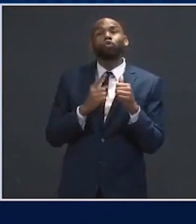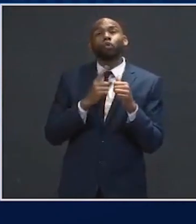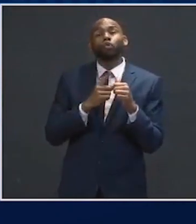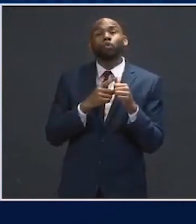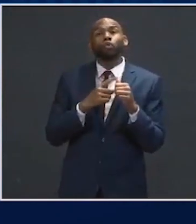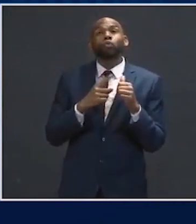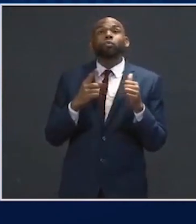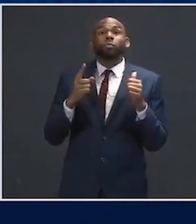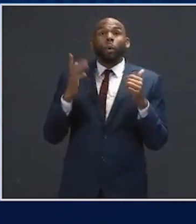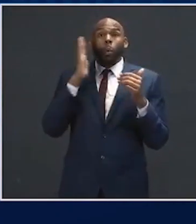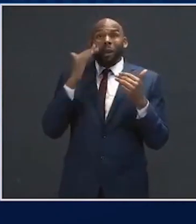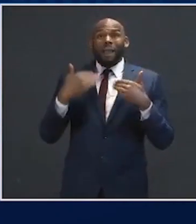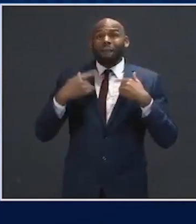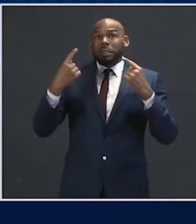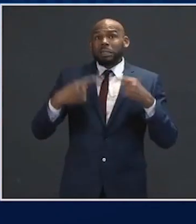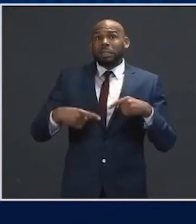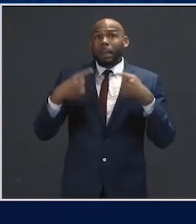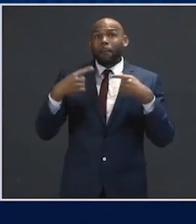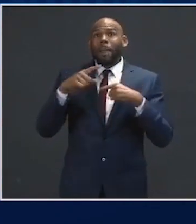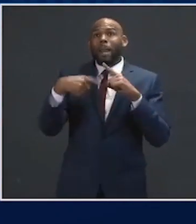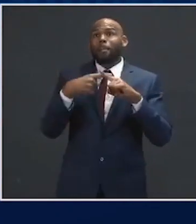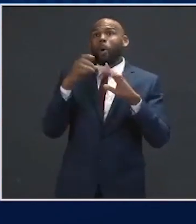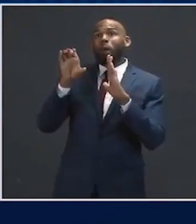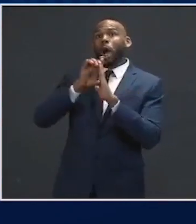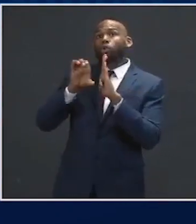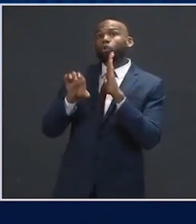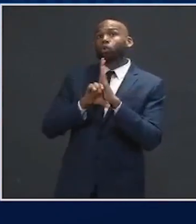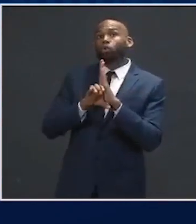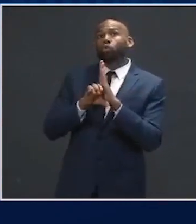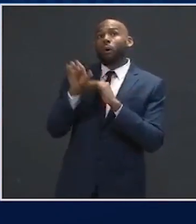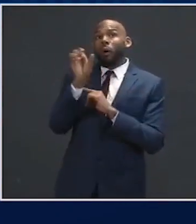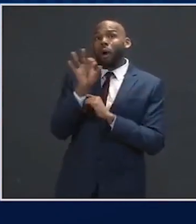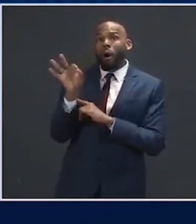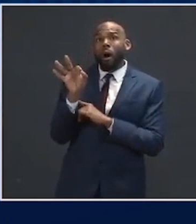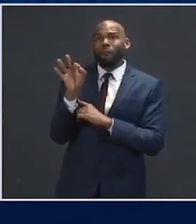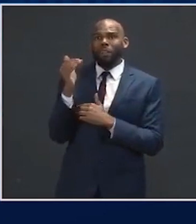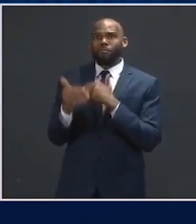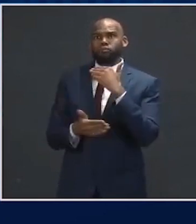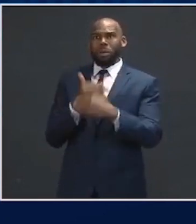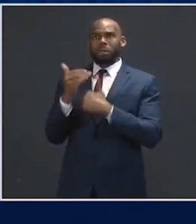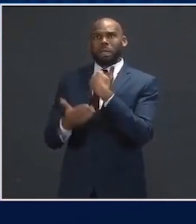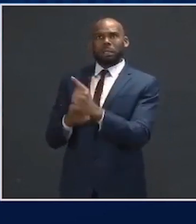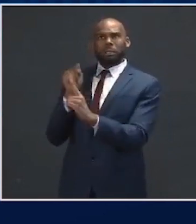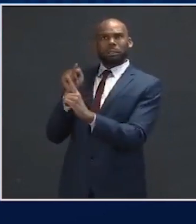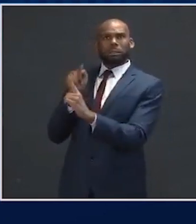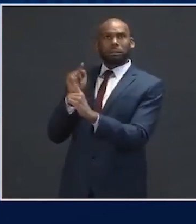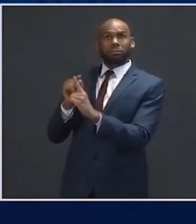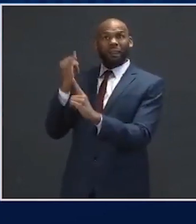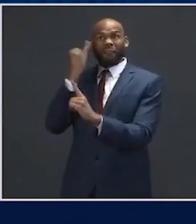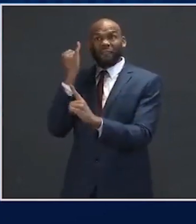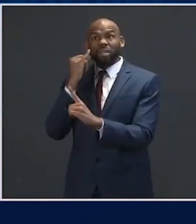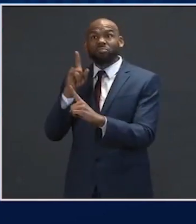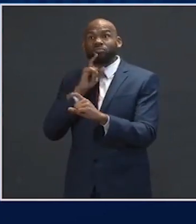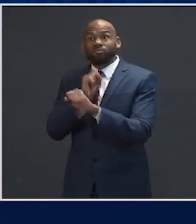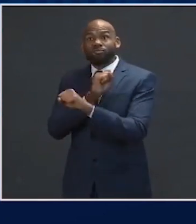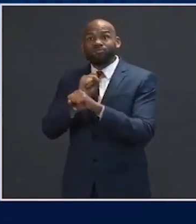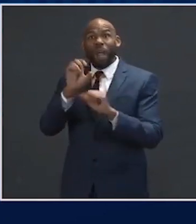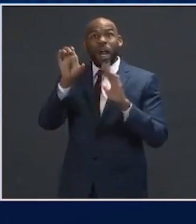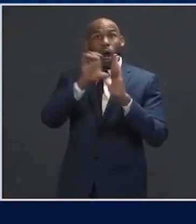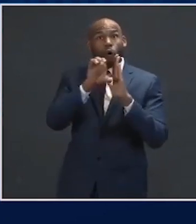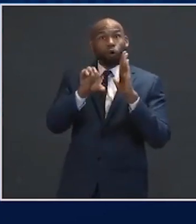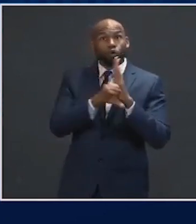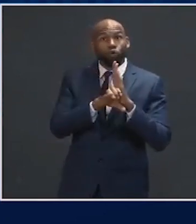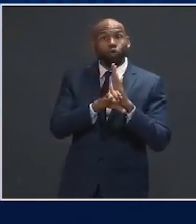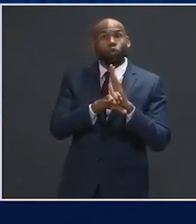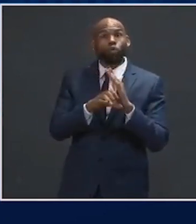Today there's going to be a debate over the constitutionality of the process, whether it's constitutional to try to remove